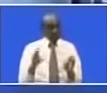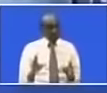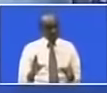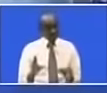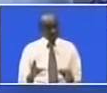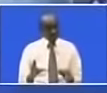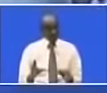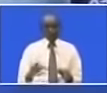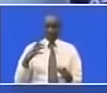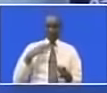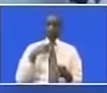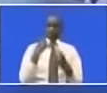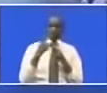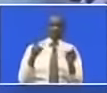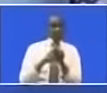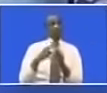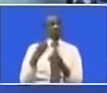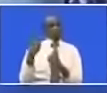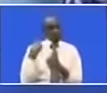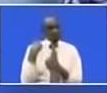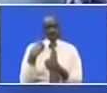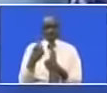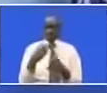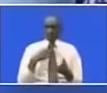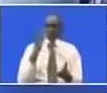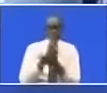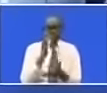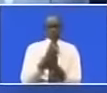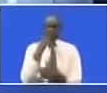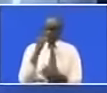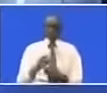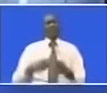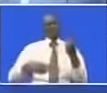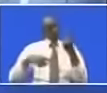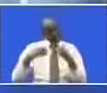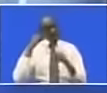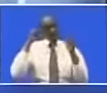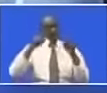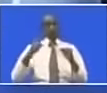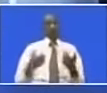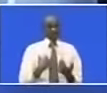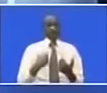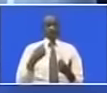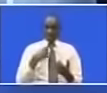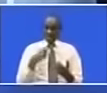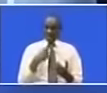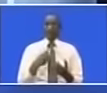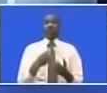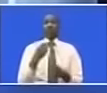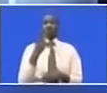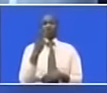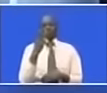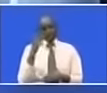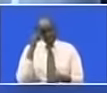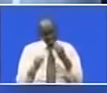Kama ambavyo tunazungumza katika kampeni hizi, takwimu za ushindi zimezungumza chama chetu. Wamefanya press conference mara mbili, jana